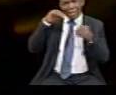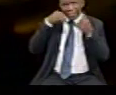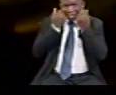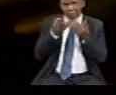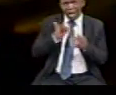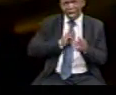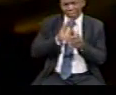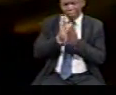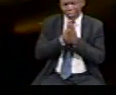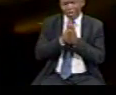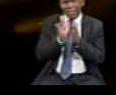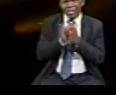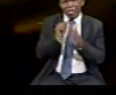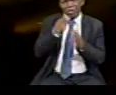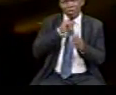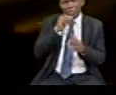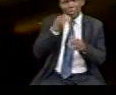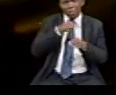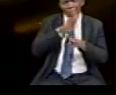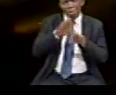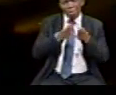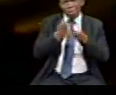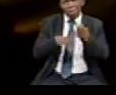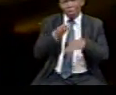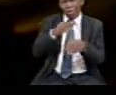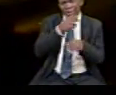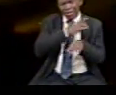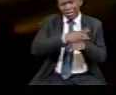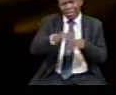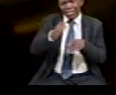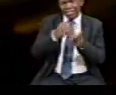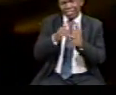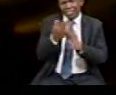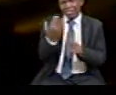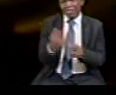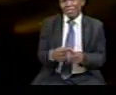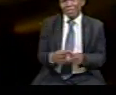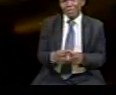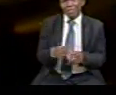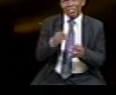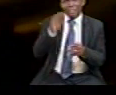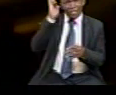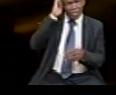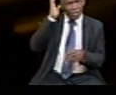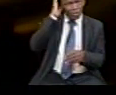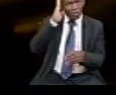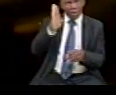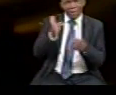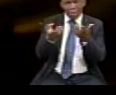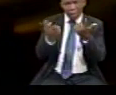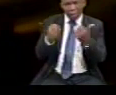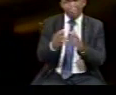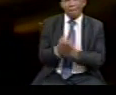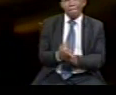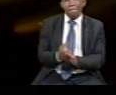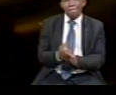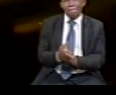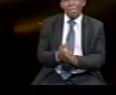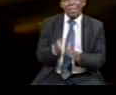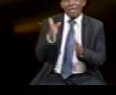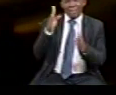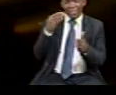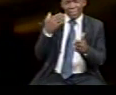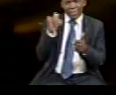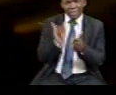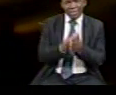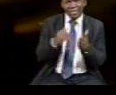naked when Christ come in Jesus' name. He said, "Behold, he comes. He will come." That is the next plan,